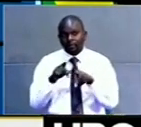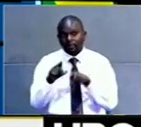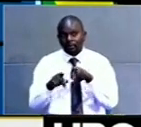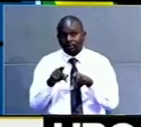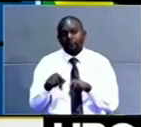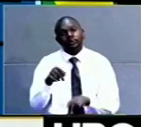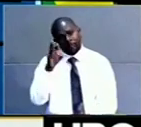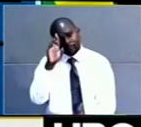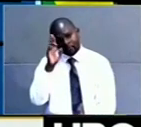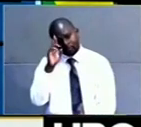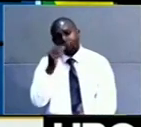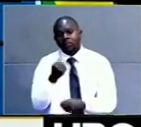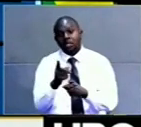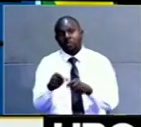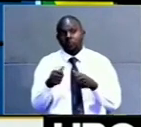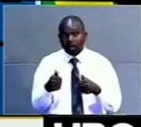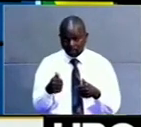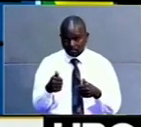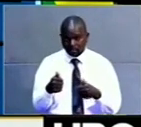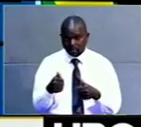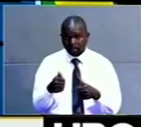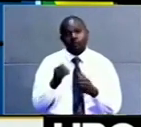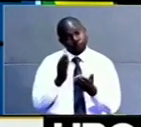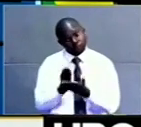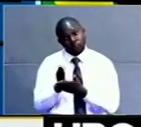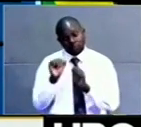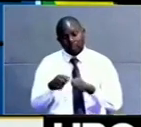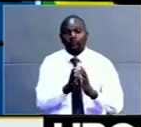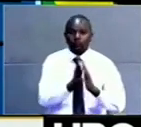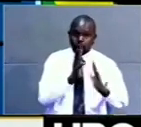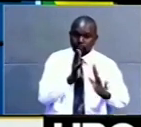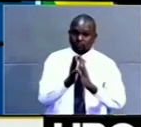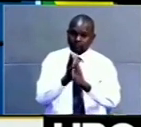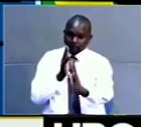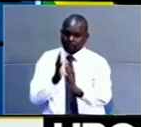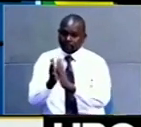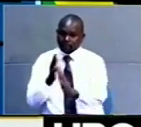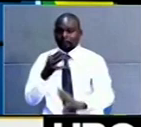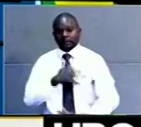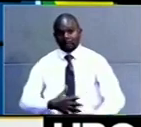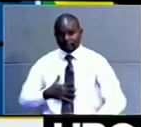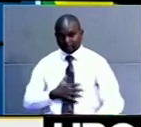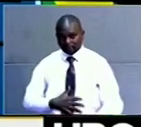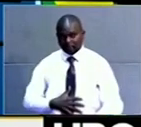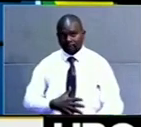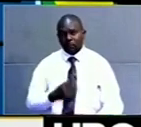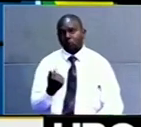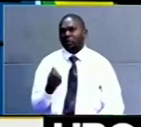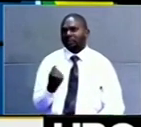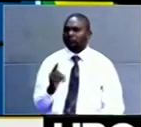were mindful, they could have done it. Because you can line scientifically, because it is, you just